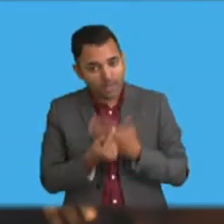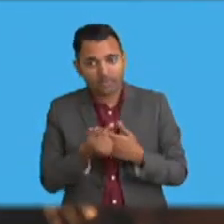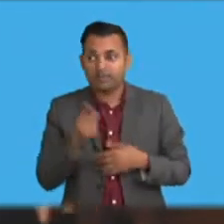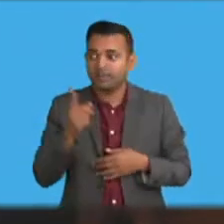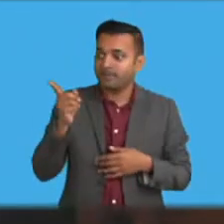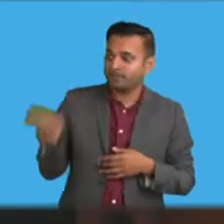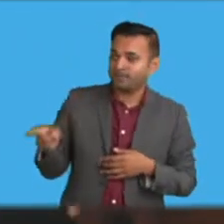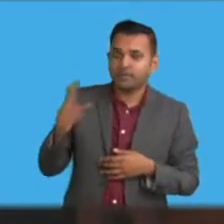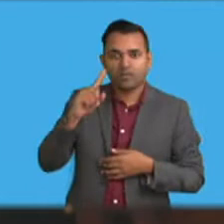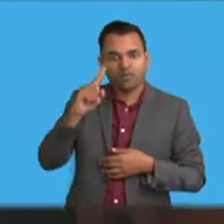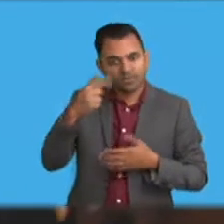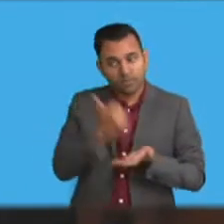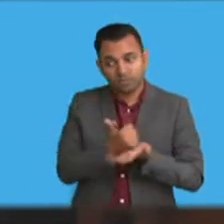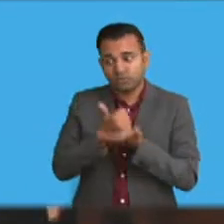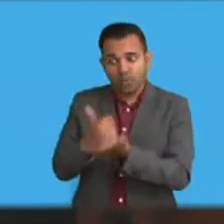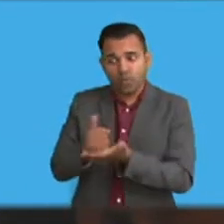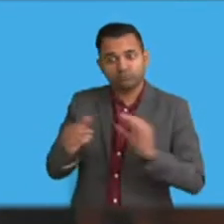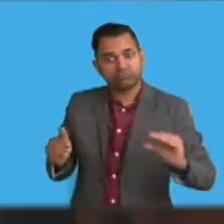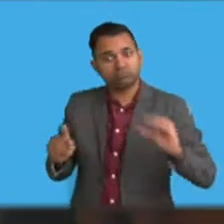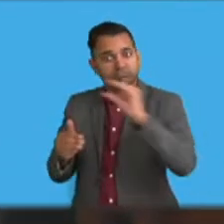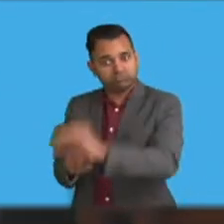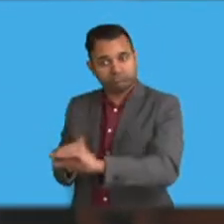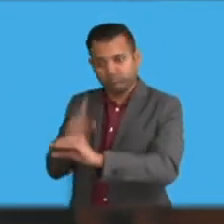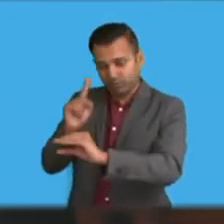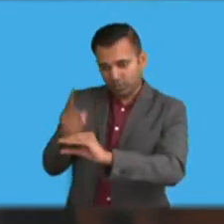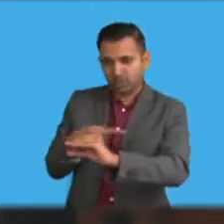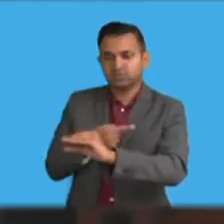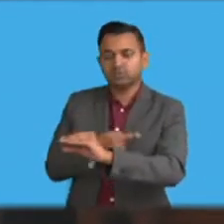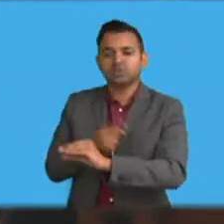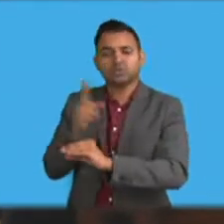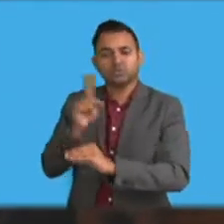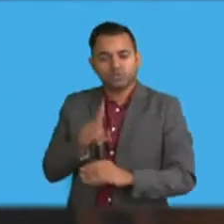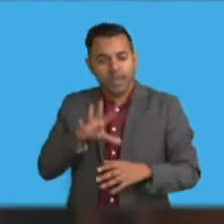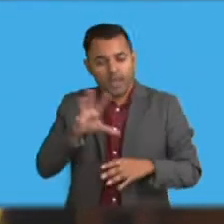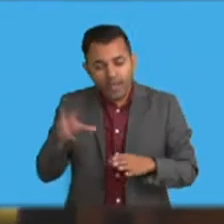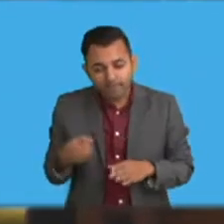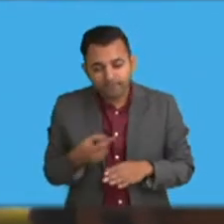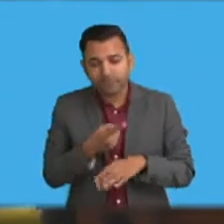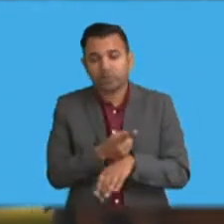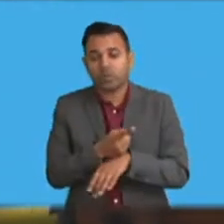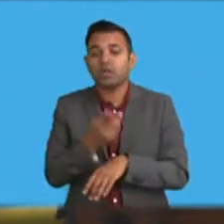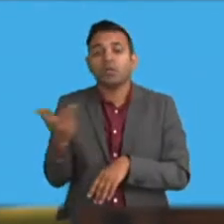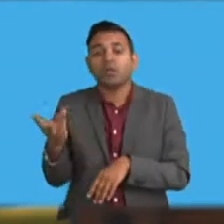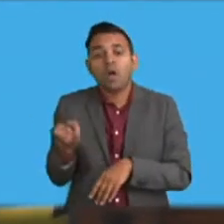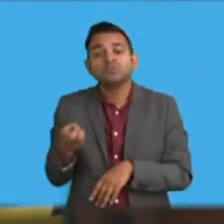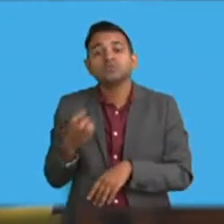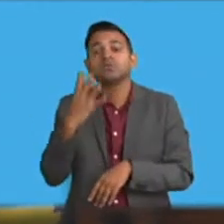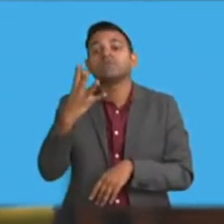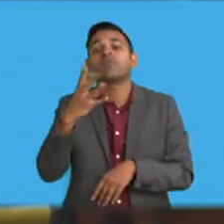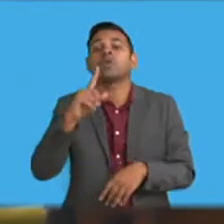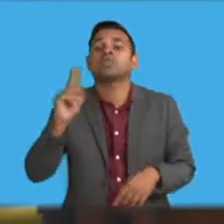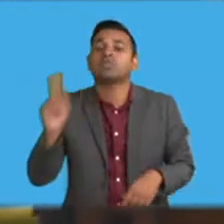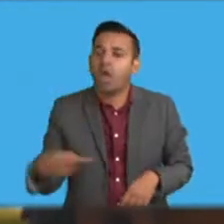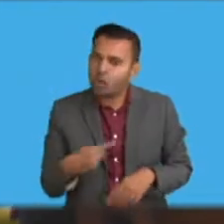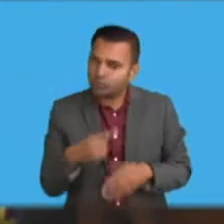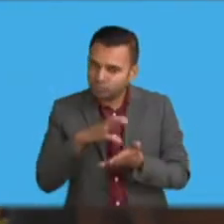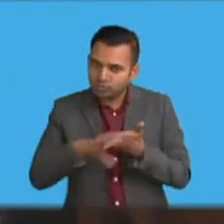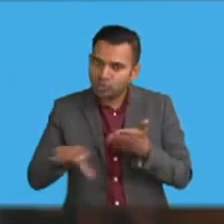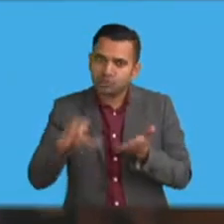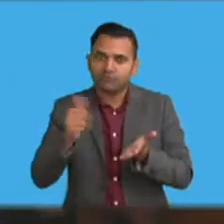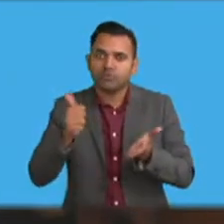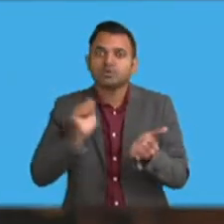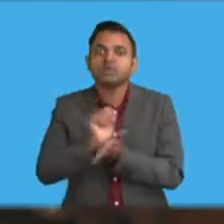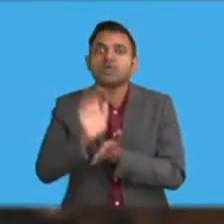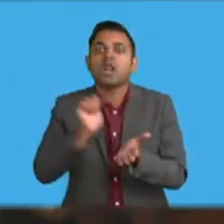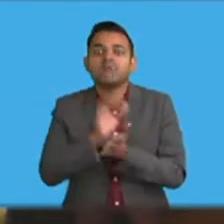$1,000 grant. Today, Madam Speaker, she earns a weekly income of $4,000 from selling orchids, Madam Speaker.